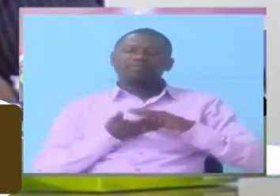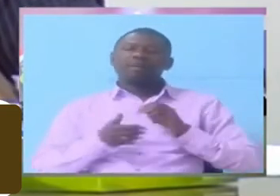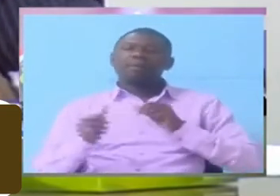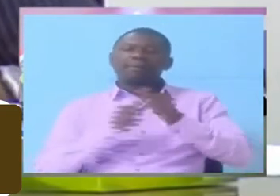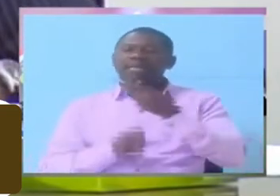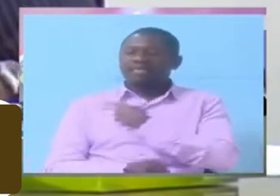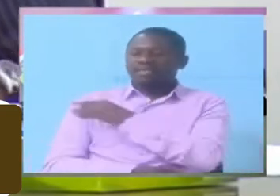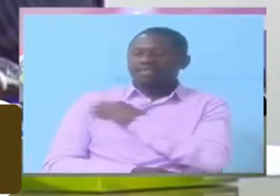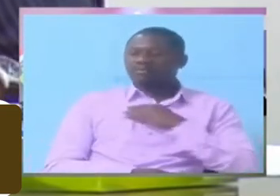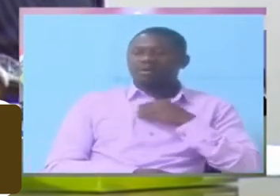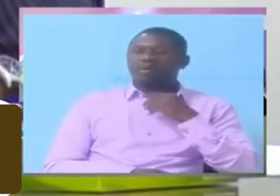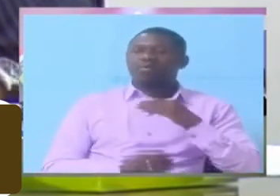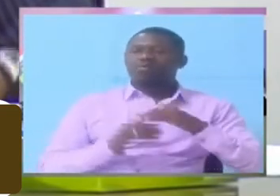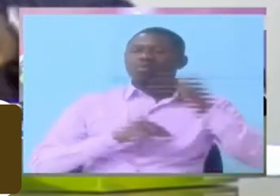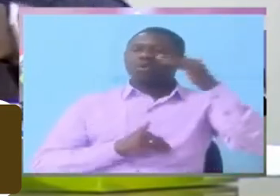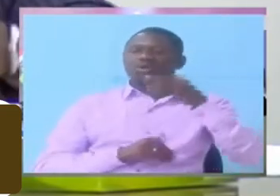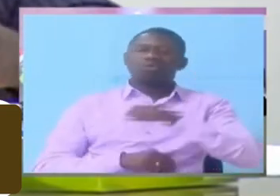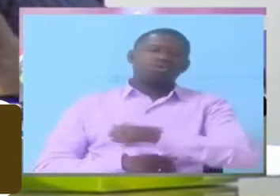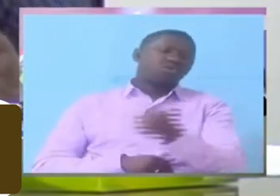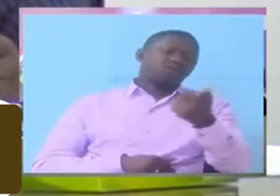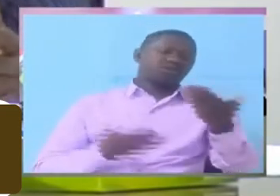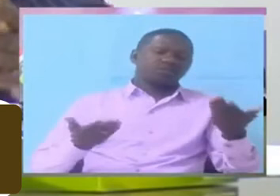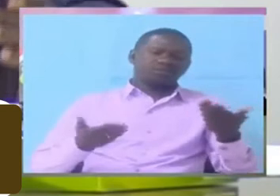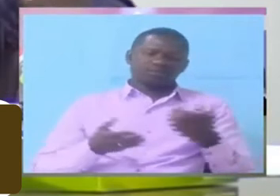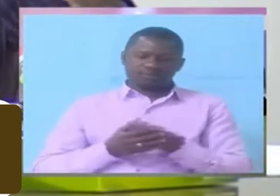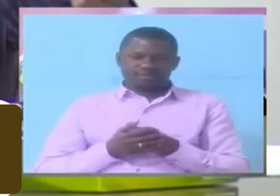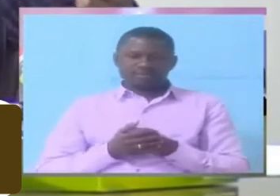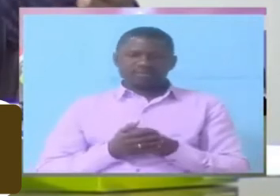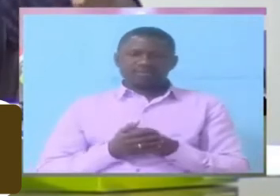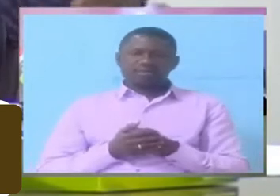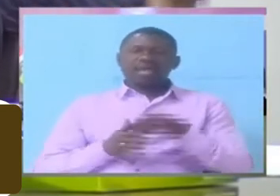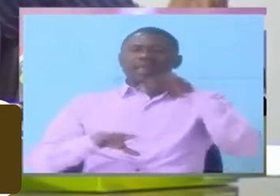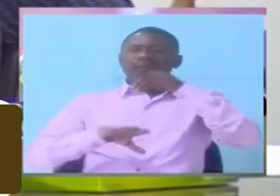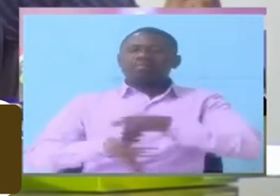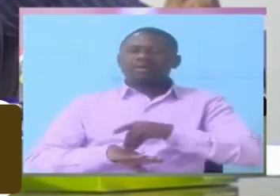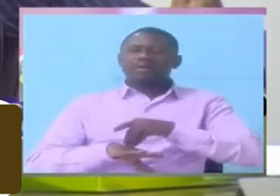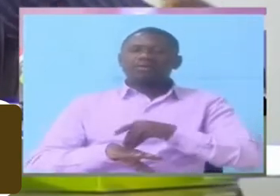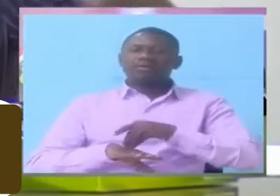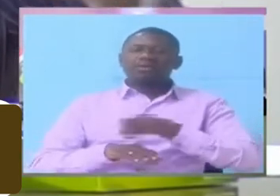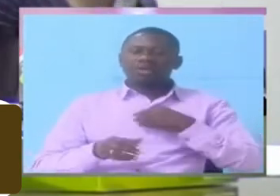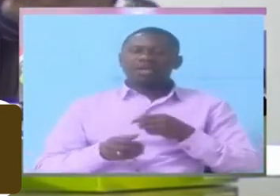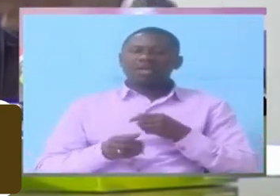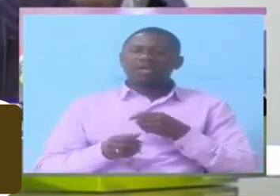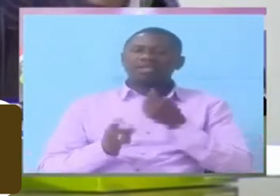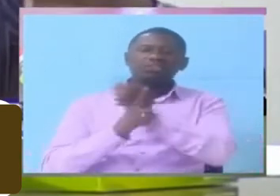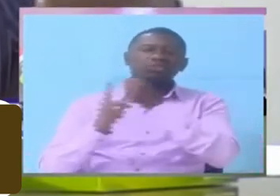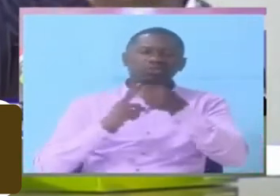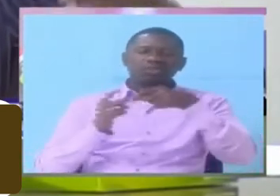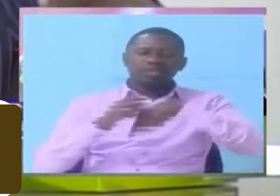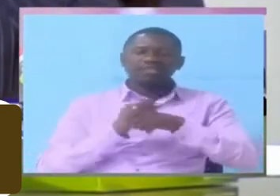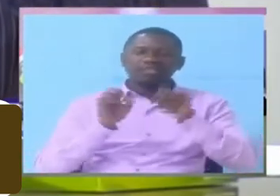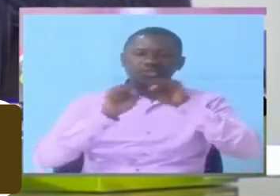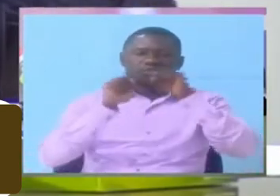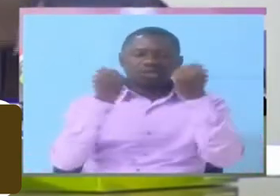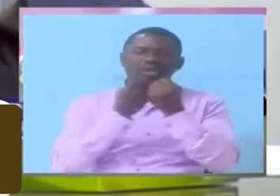than others. Damento e kadol murani nyala mi alon ko fi sara ni dolti. Depending on their status in society and personal